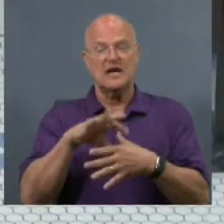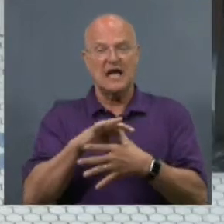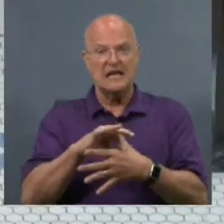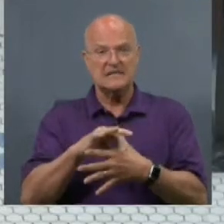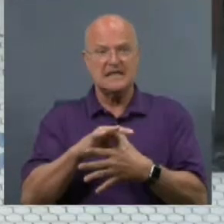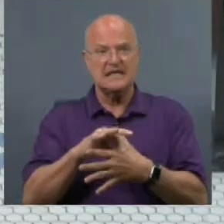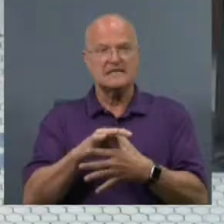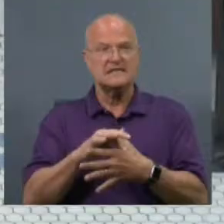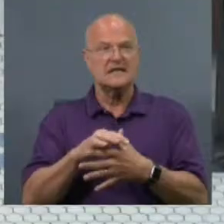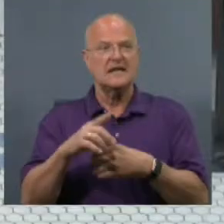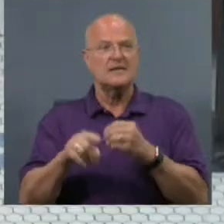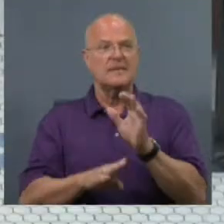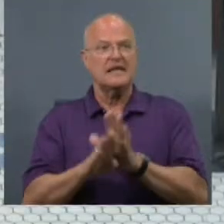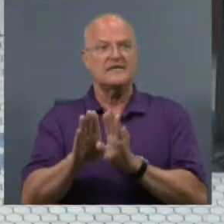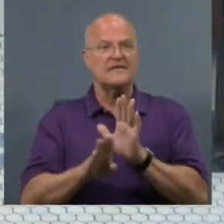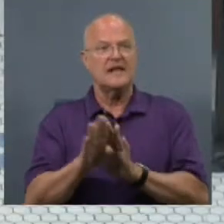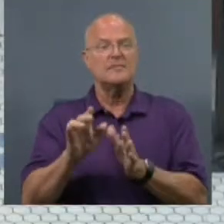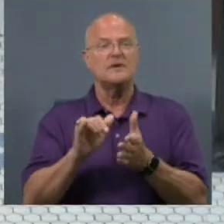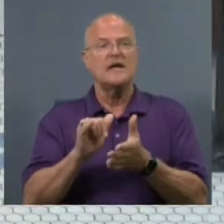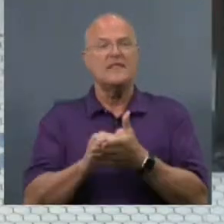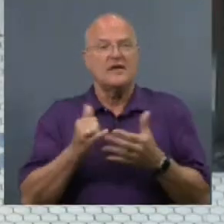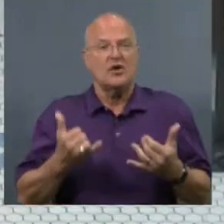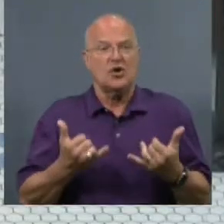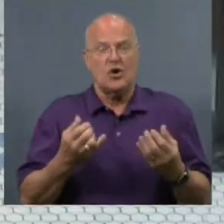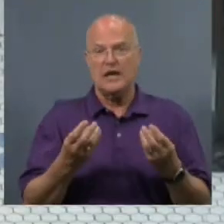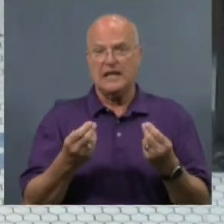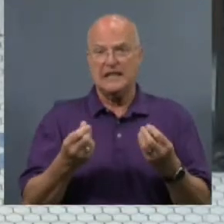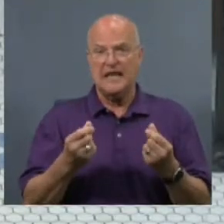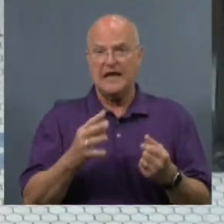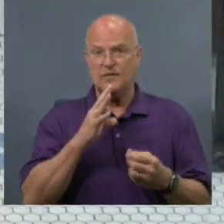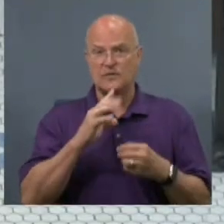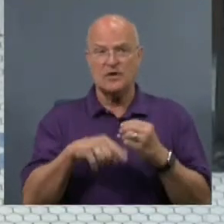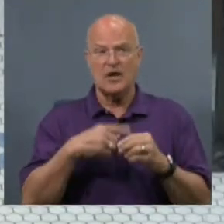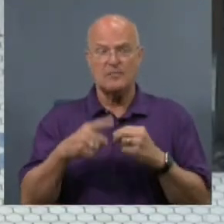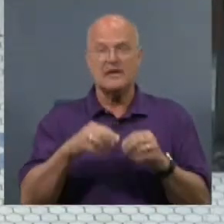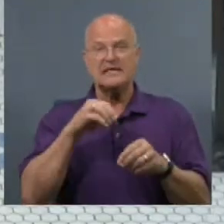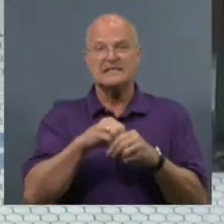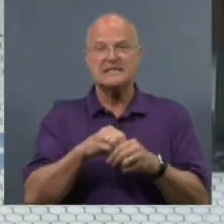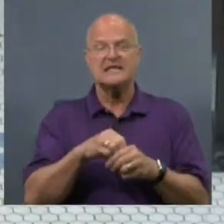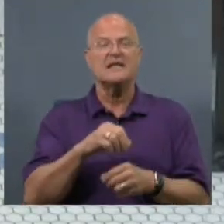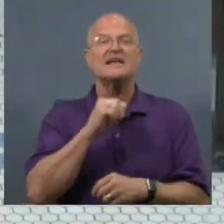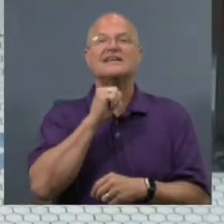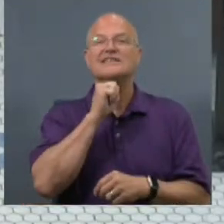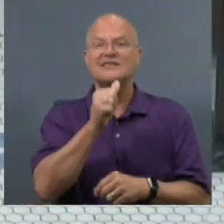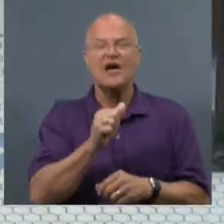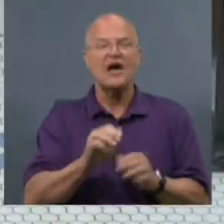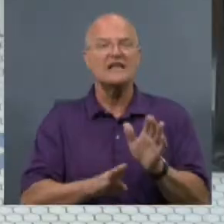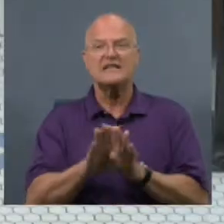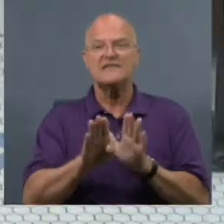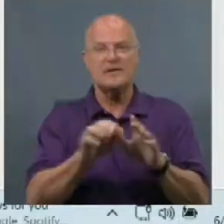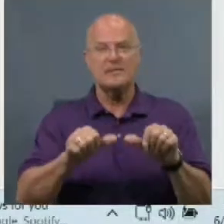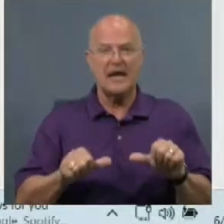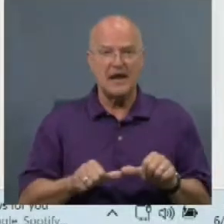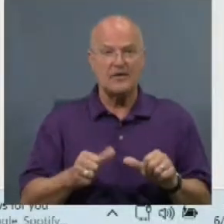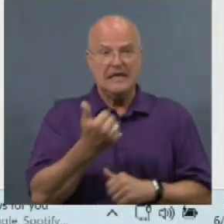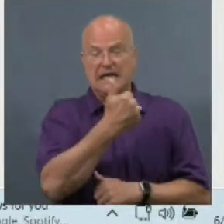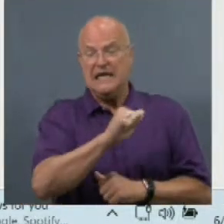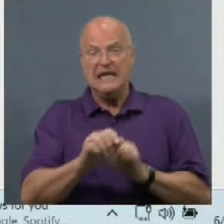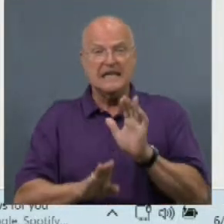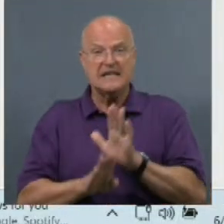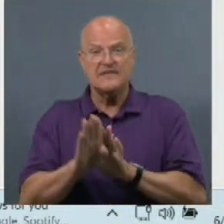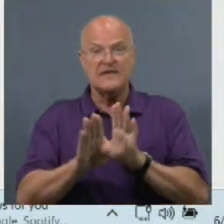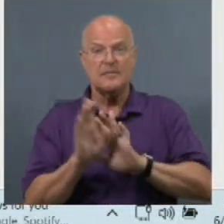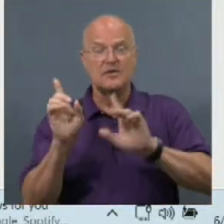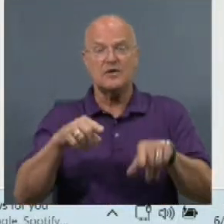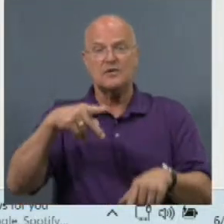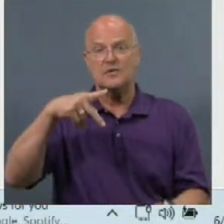as we think about development, the current land that we're talking about is in the unincorporated area. Any development that typically goes to the